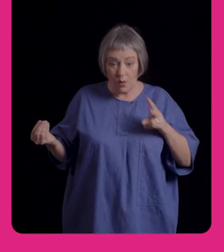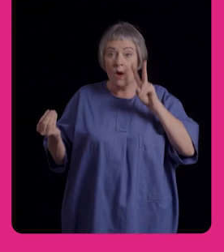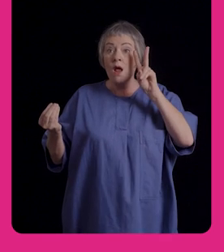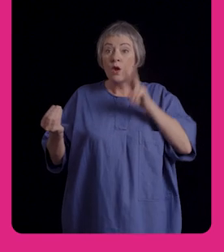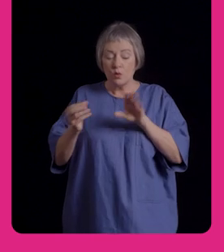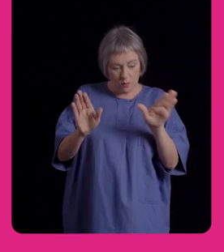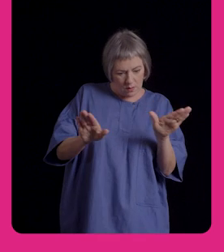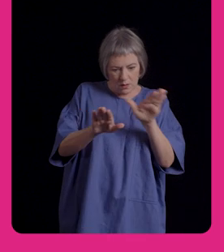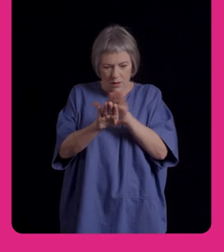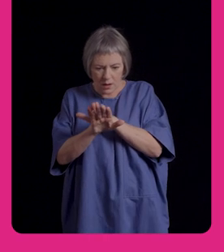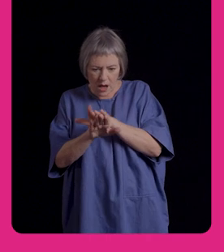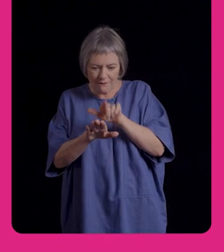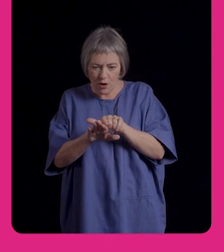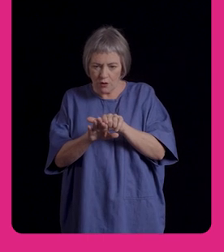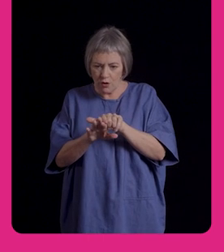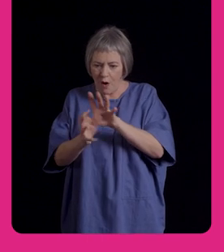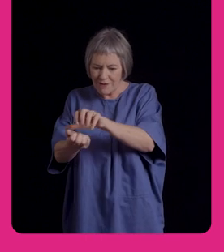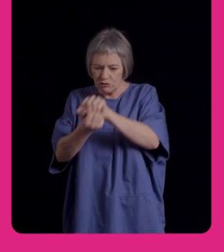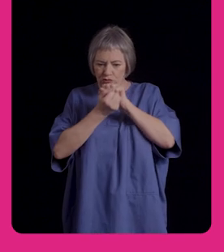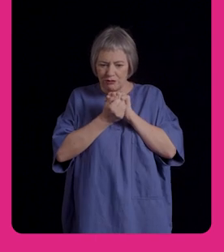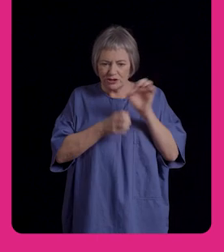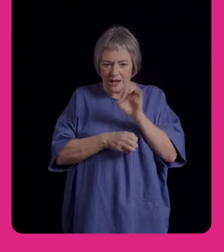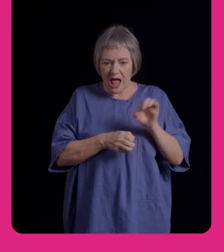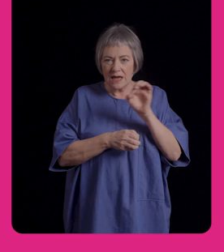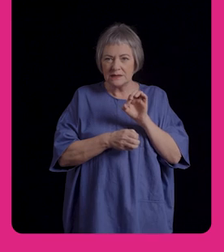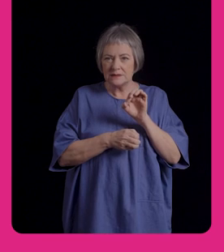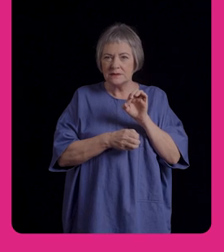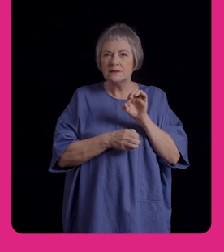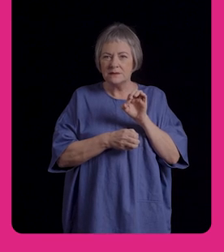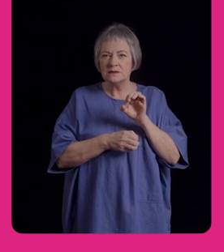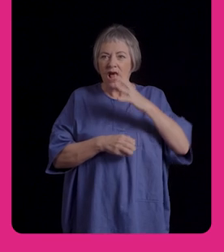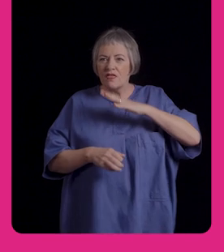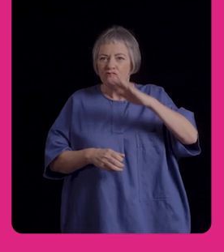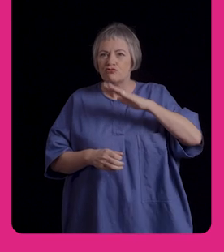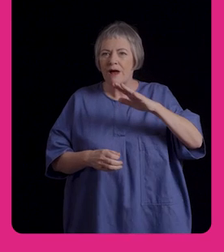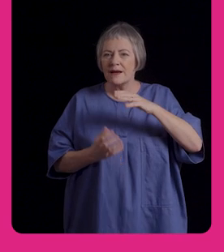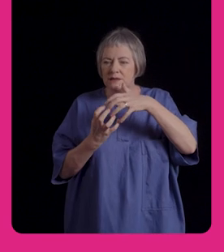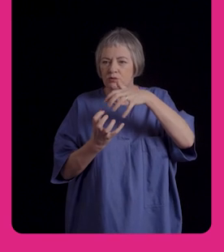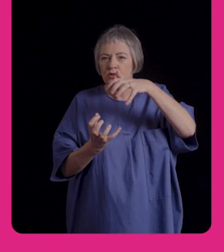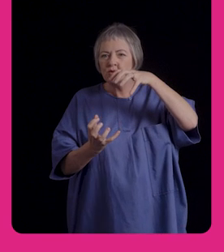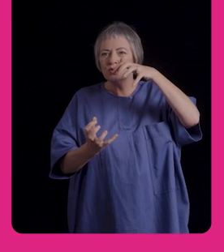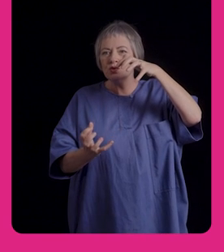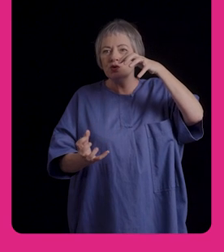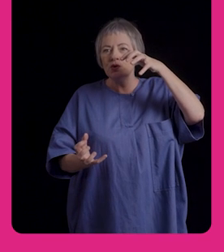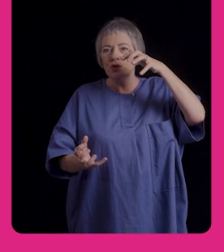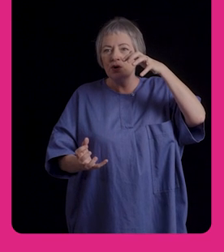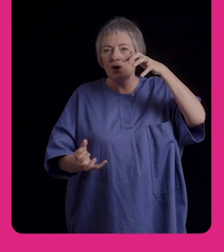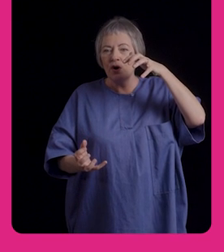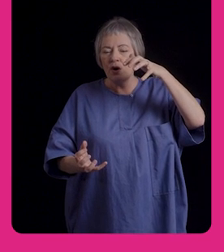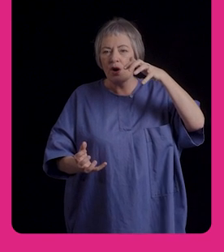at the cover of Treasure Island again, the dragon's enormous mouth has got closer to eating Long John Silver, and they